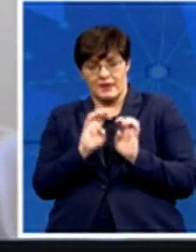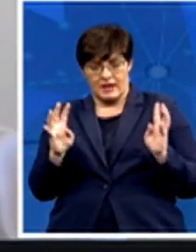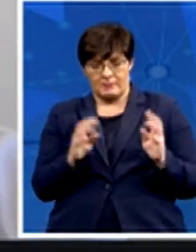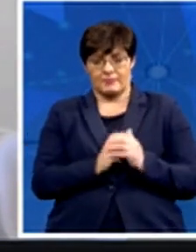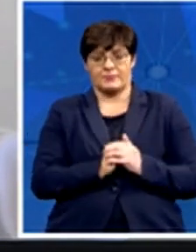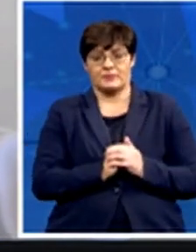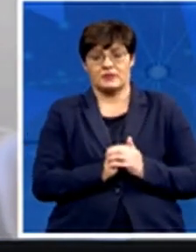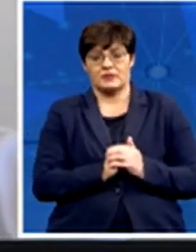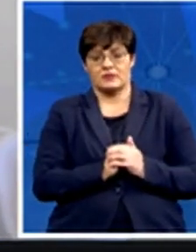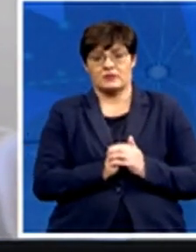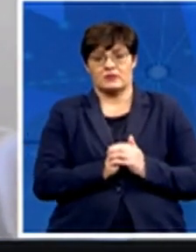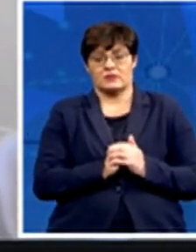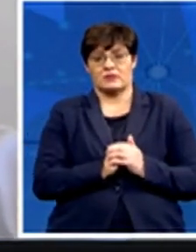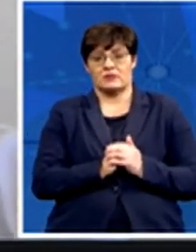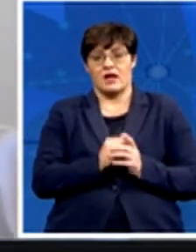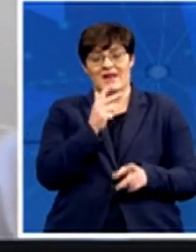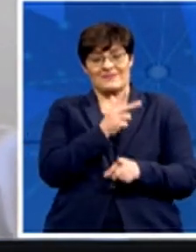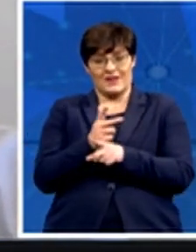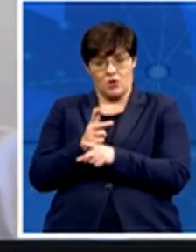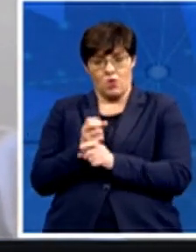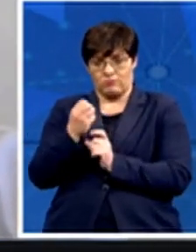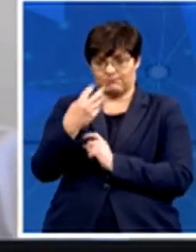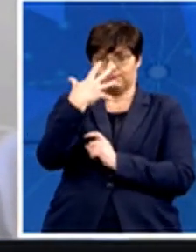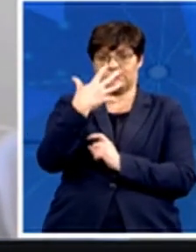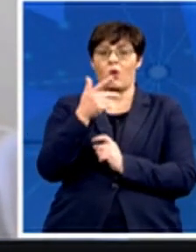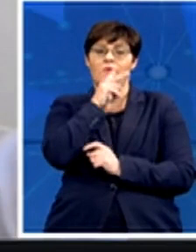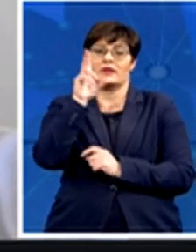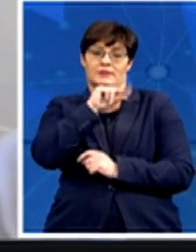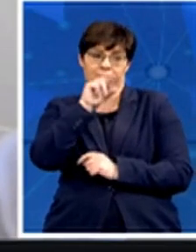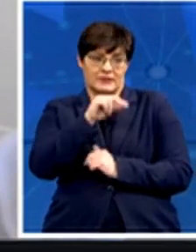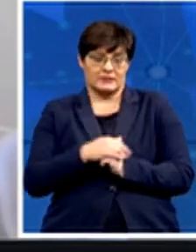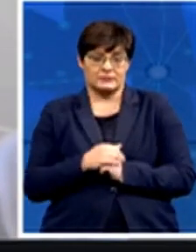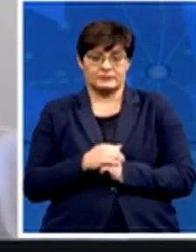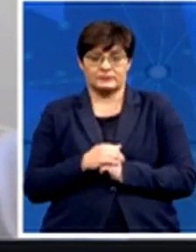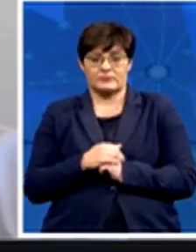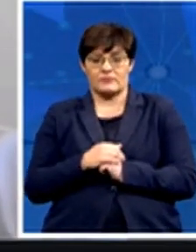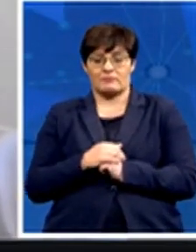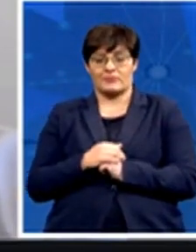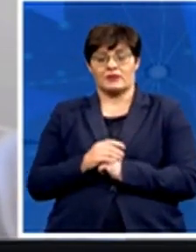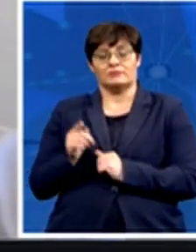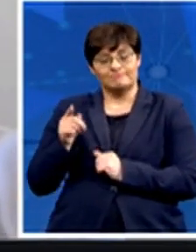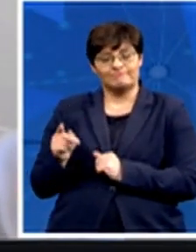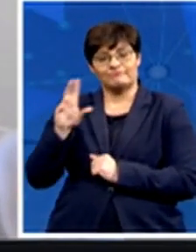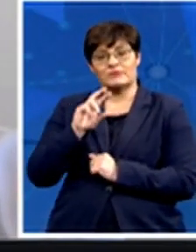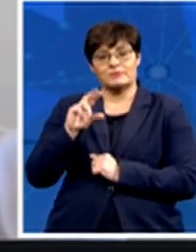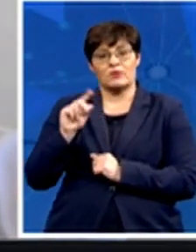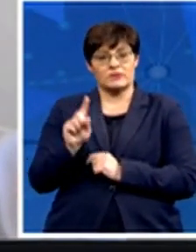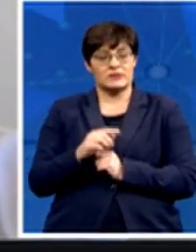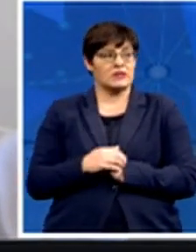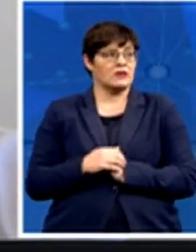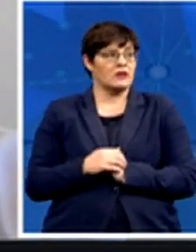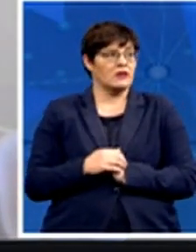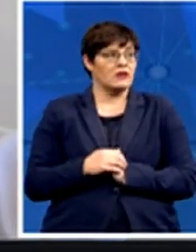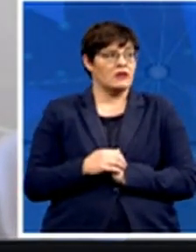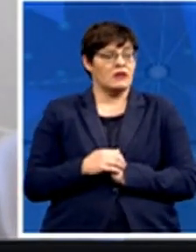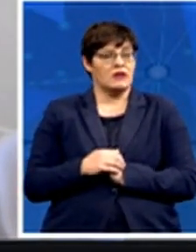when they speak. And Ms. Mashala will speak to she'll speak to adverse events